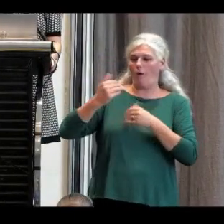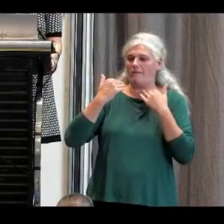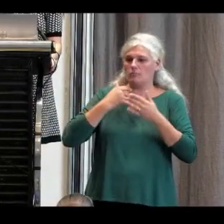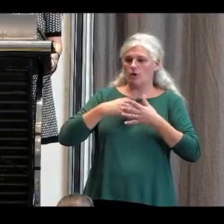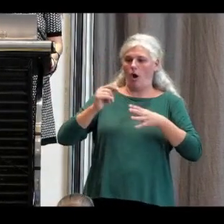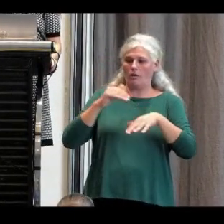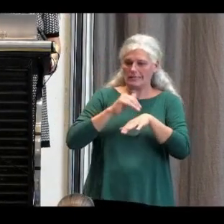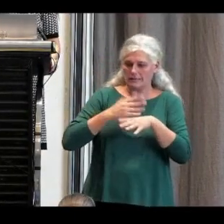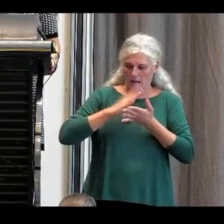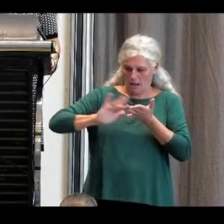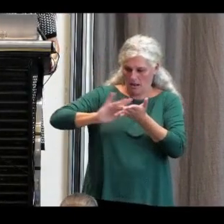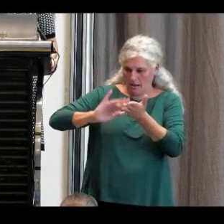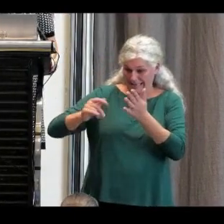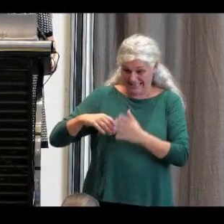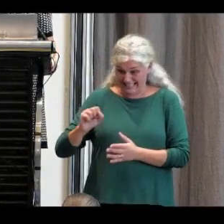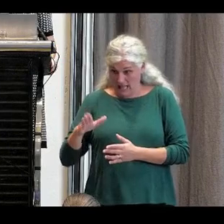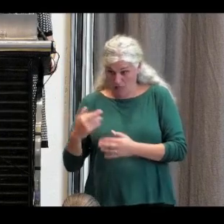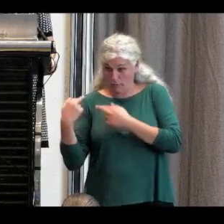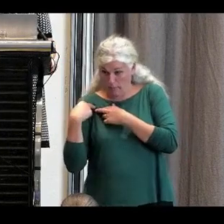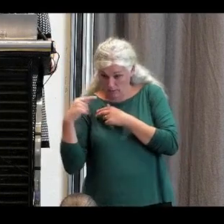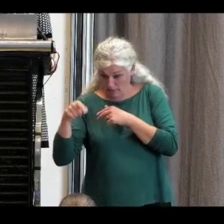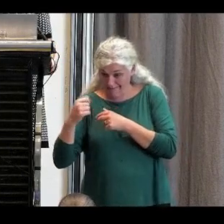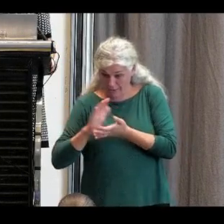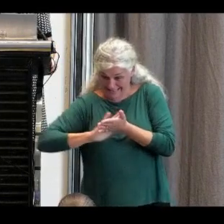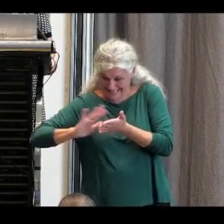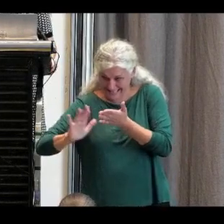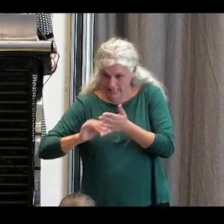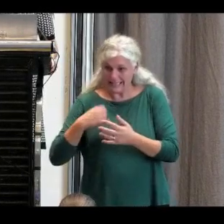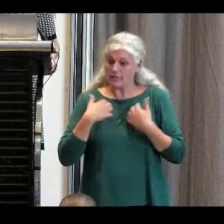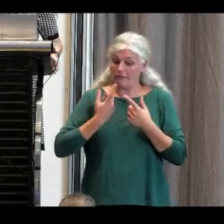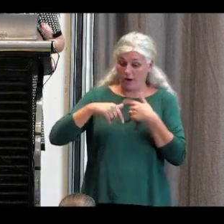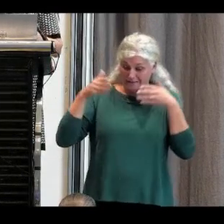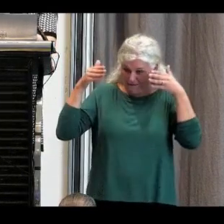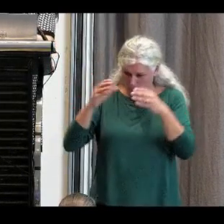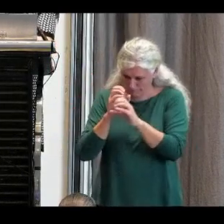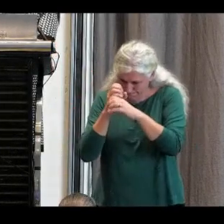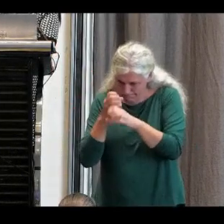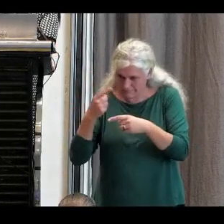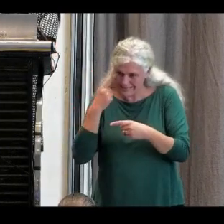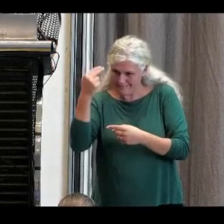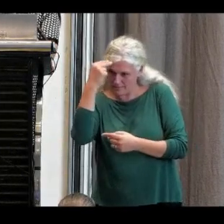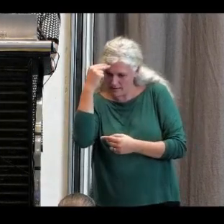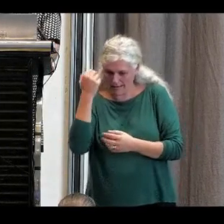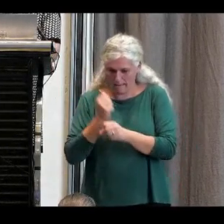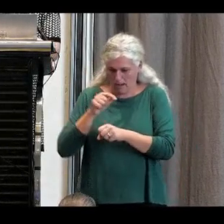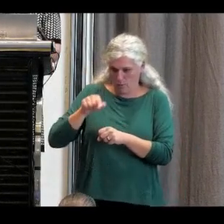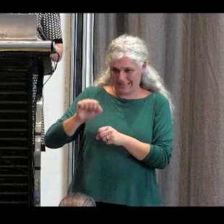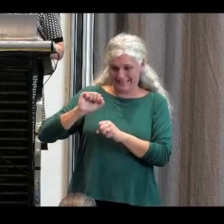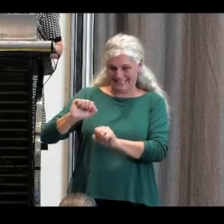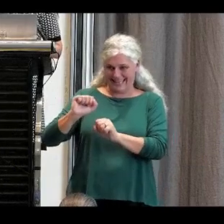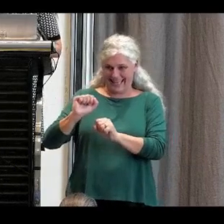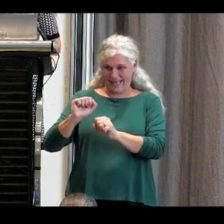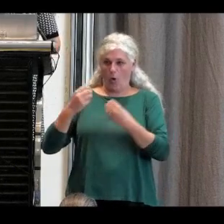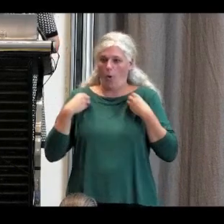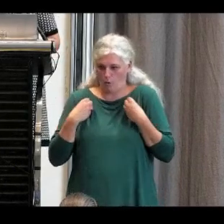We thought that they would be very interesting cell types for us to focus and understand about their